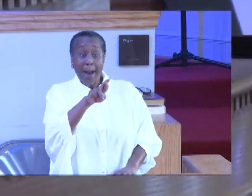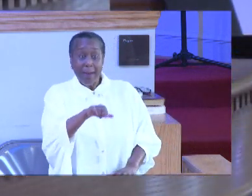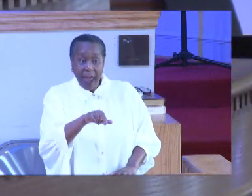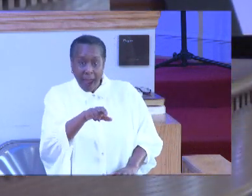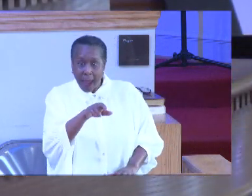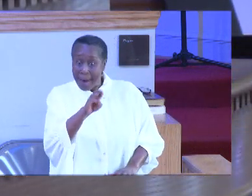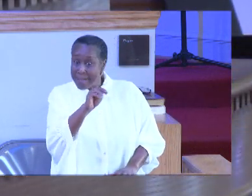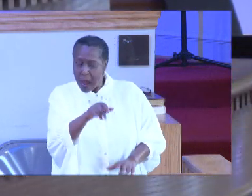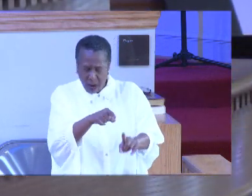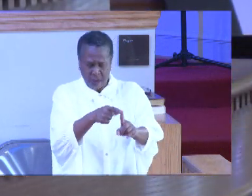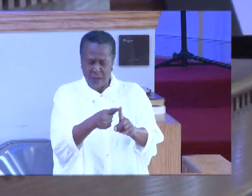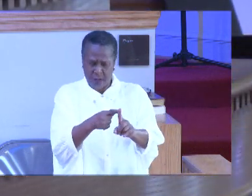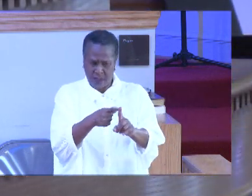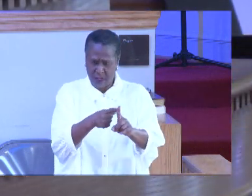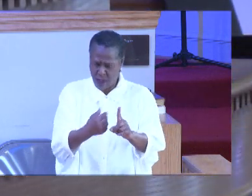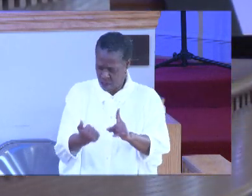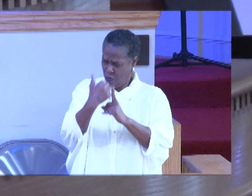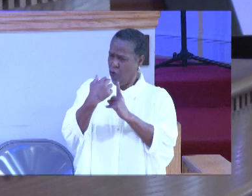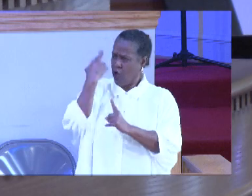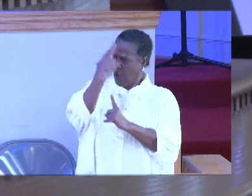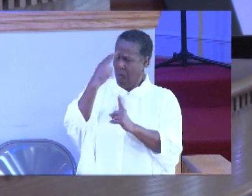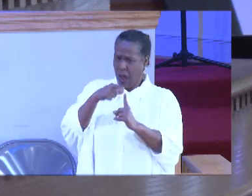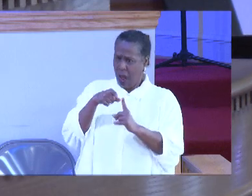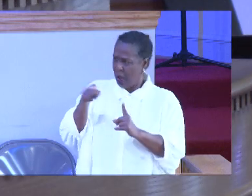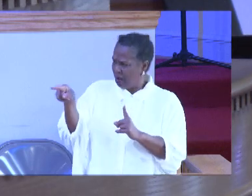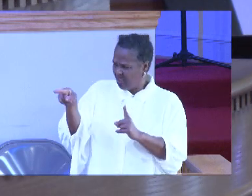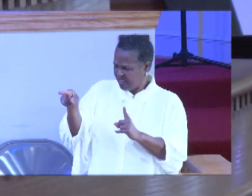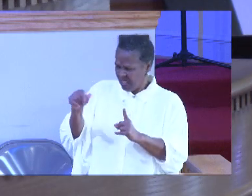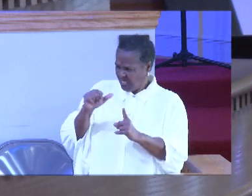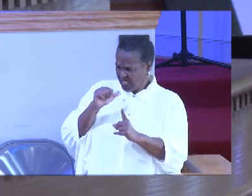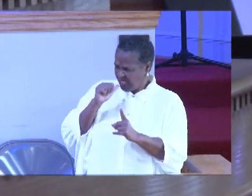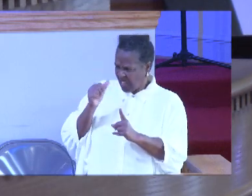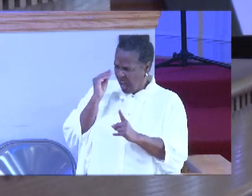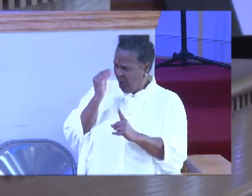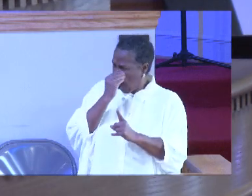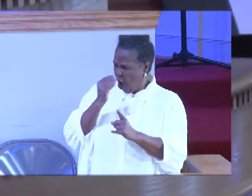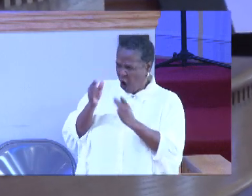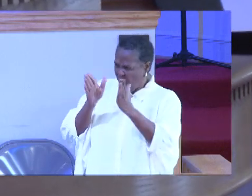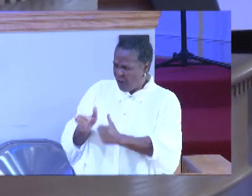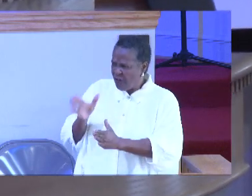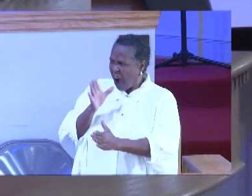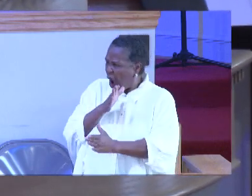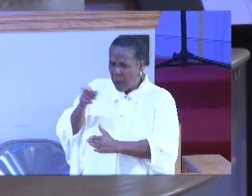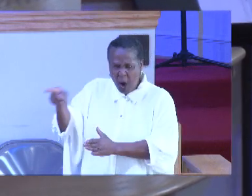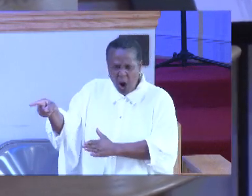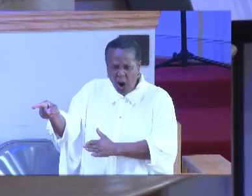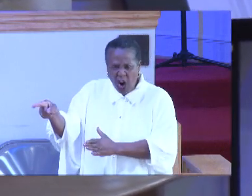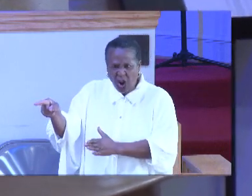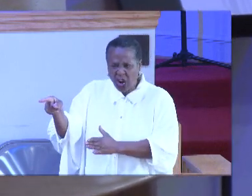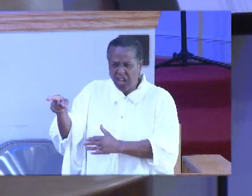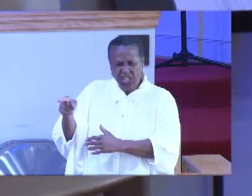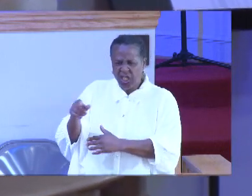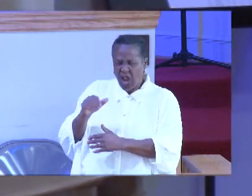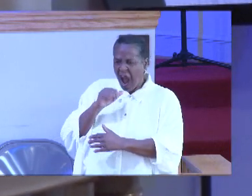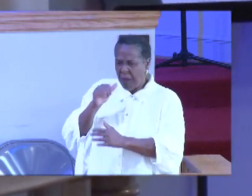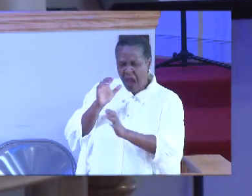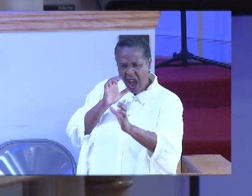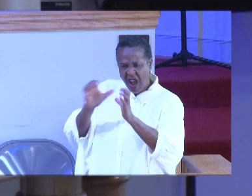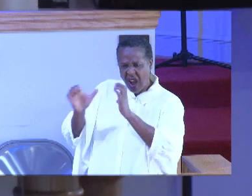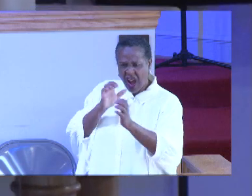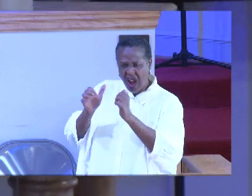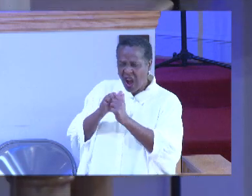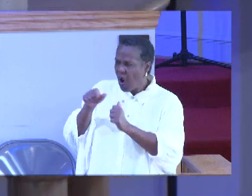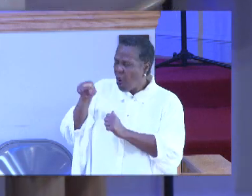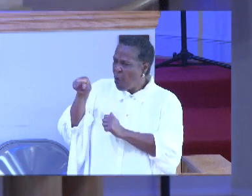realizes that she's not talking to a hired hand in the cemetery. That she's not really conversing